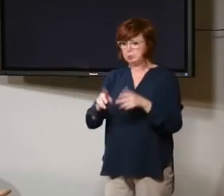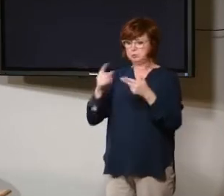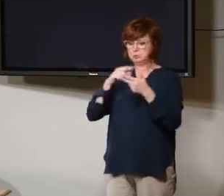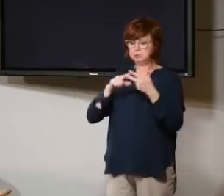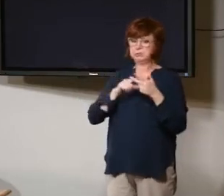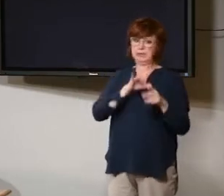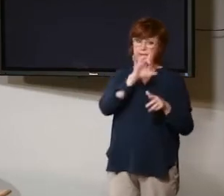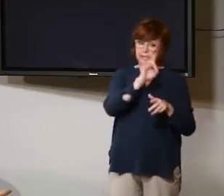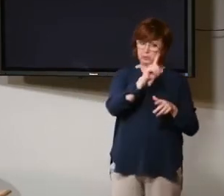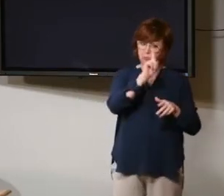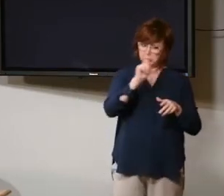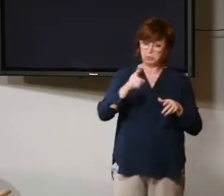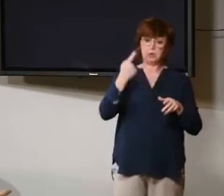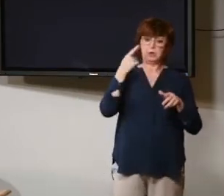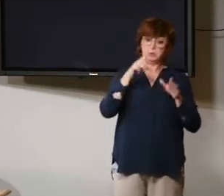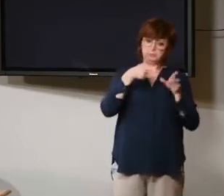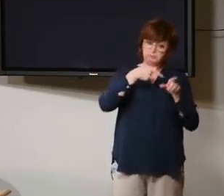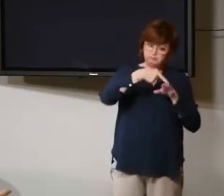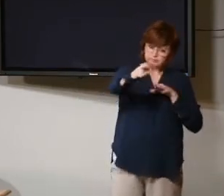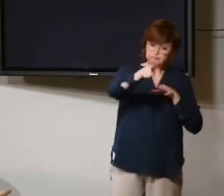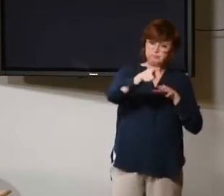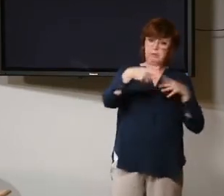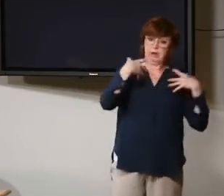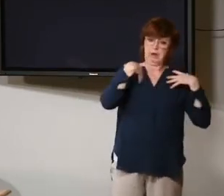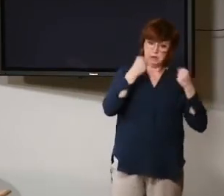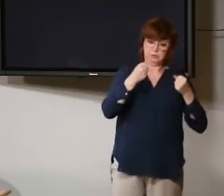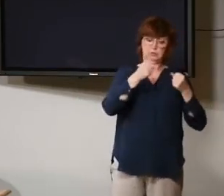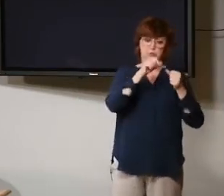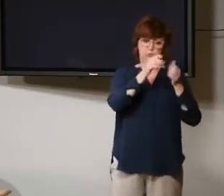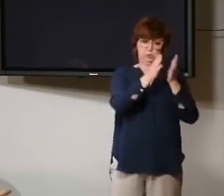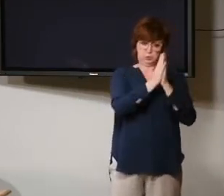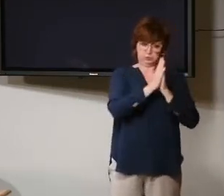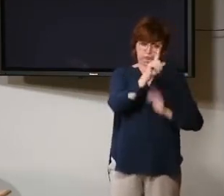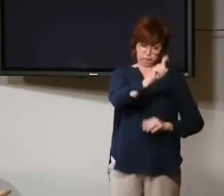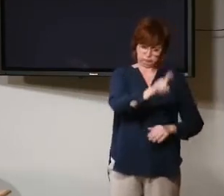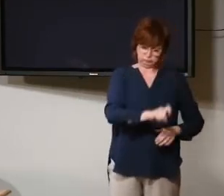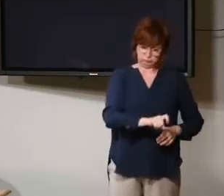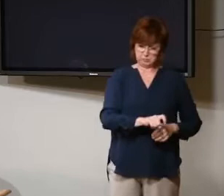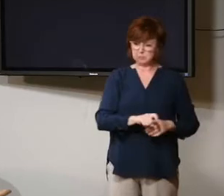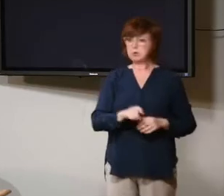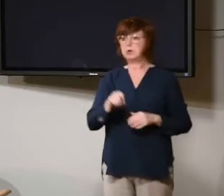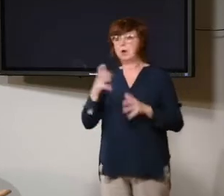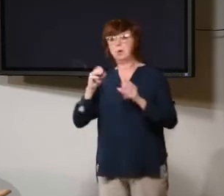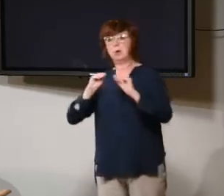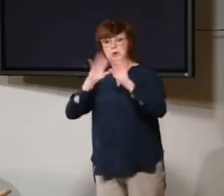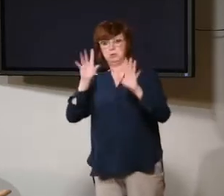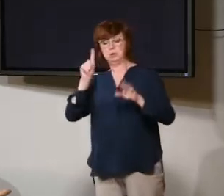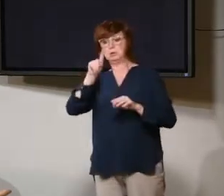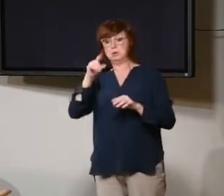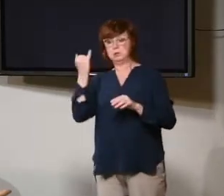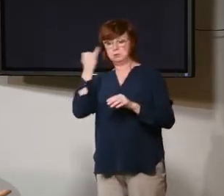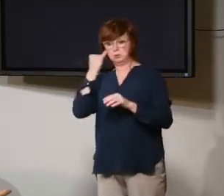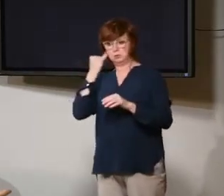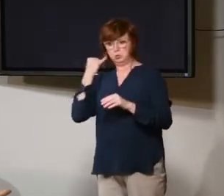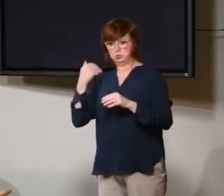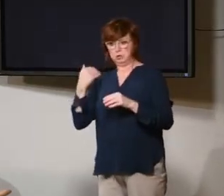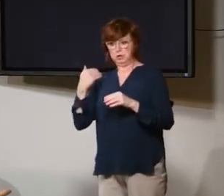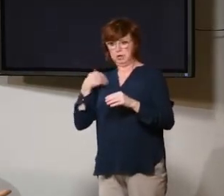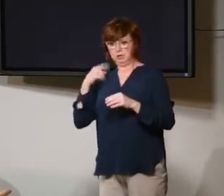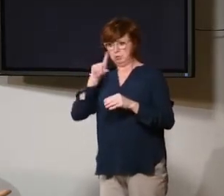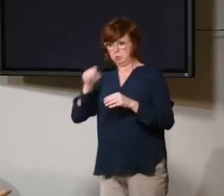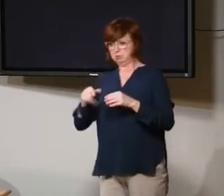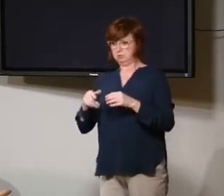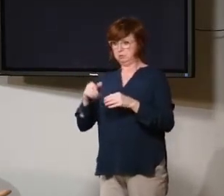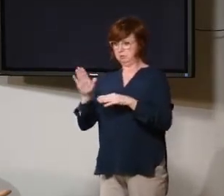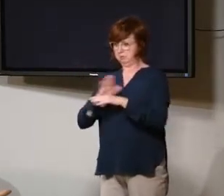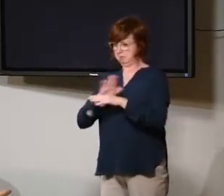health-related questions. So to be clear, if you have a question about whether or not your business can remain open, call the business